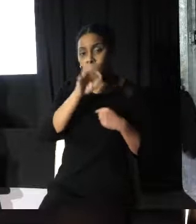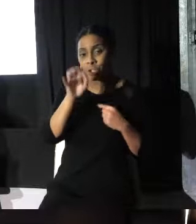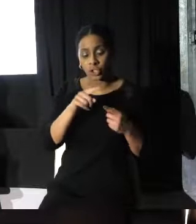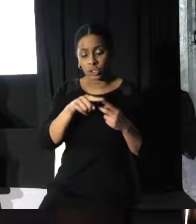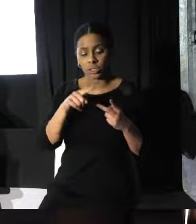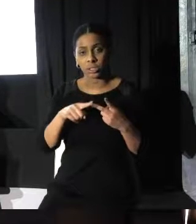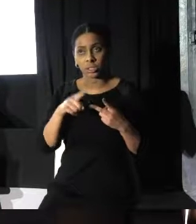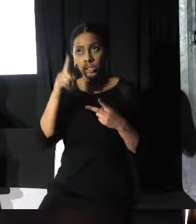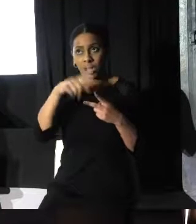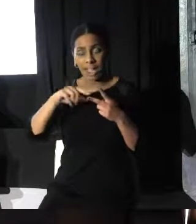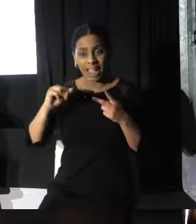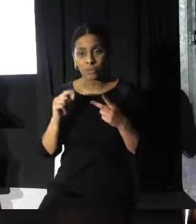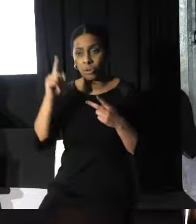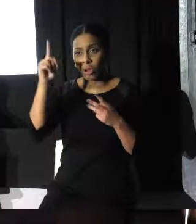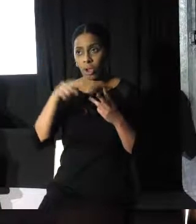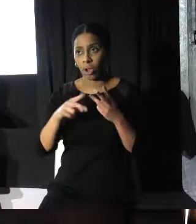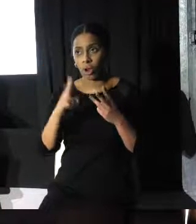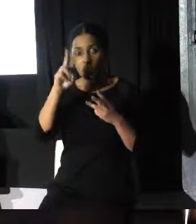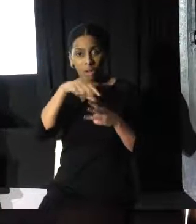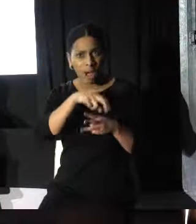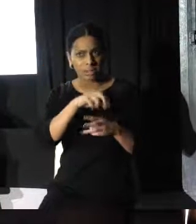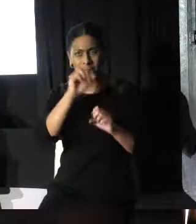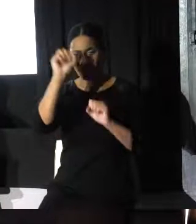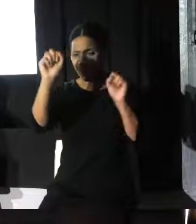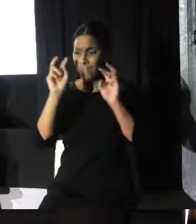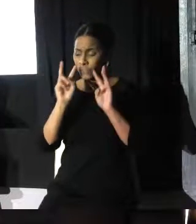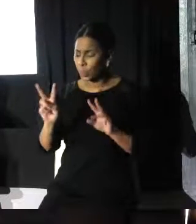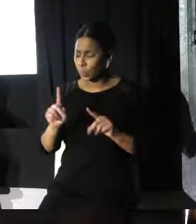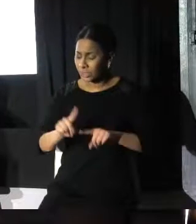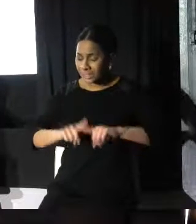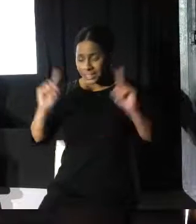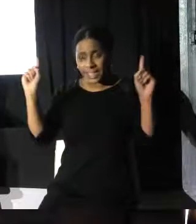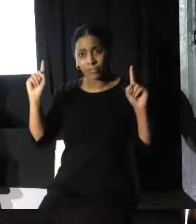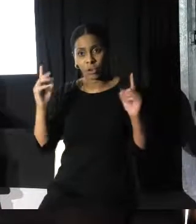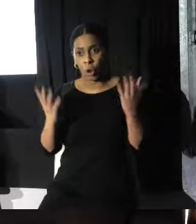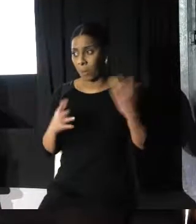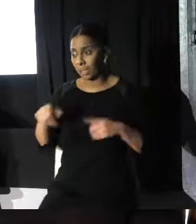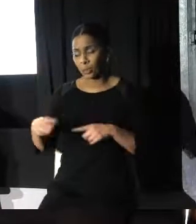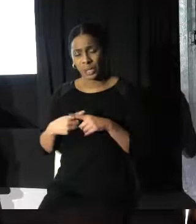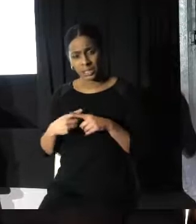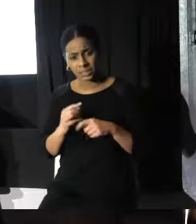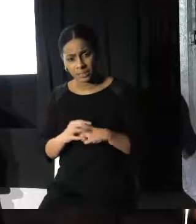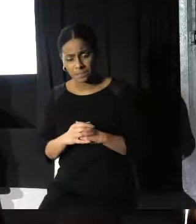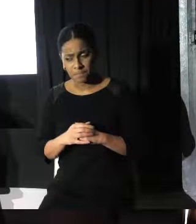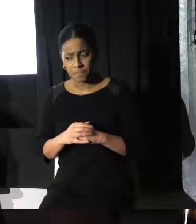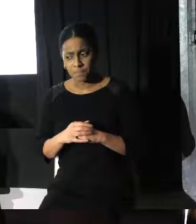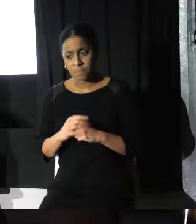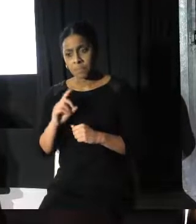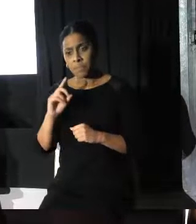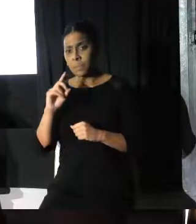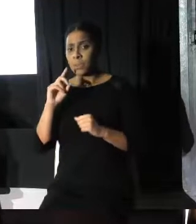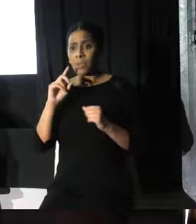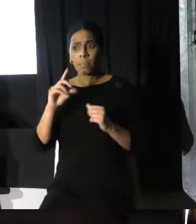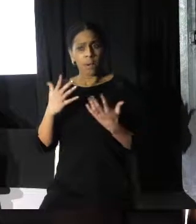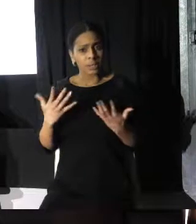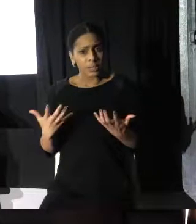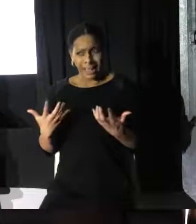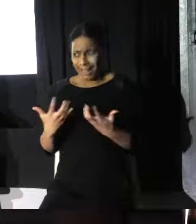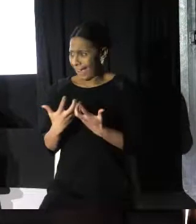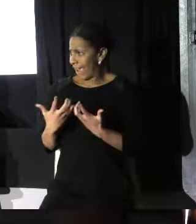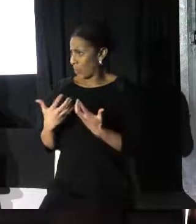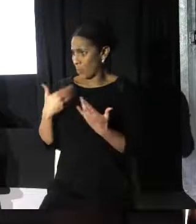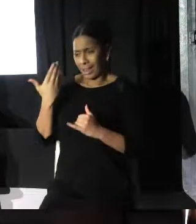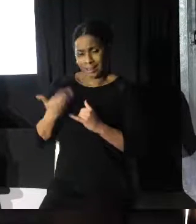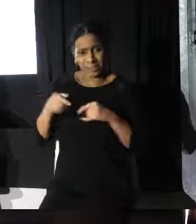Northern Ireland, a completely different frame. But how did we get to this point? I think it was just,